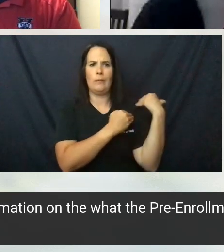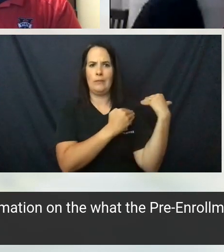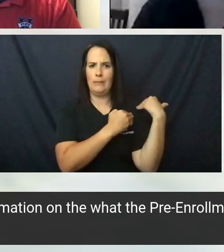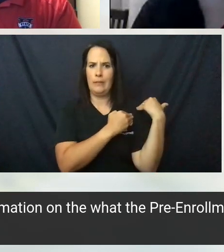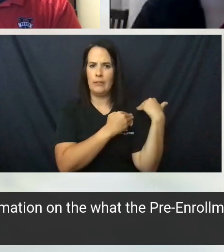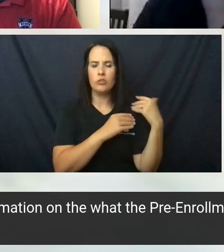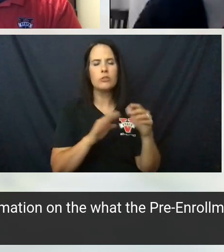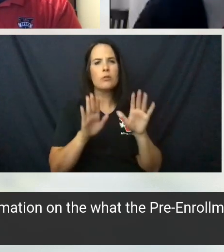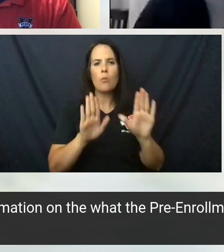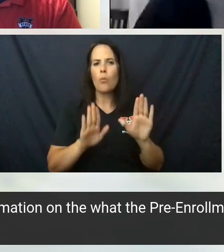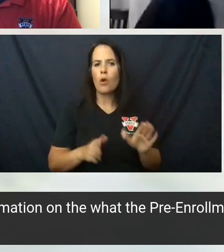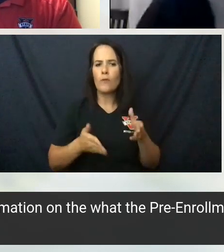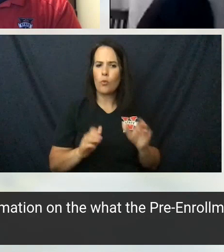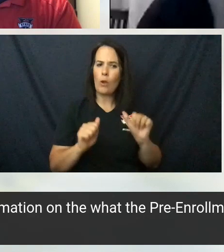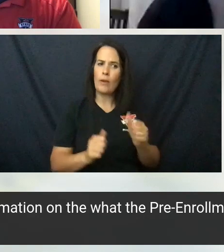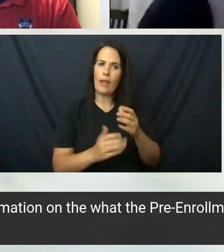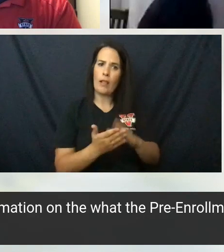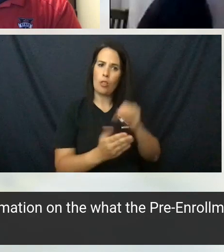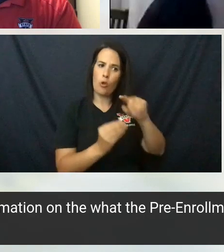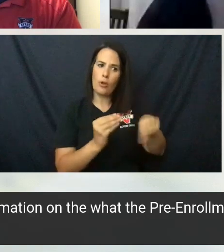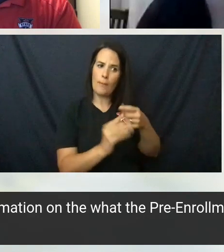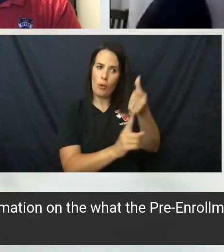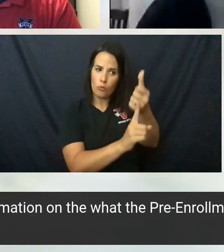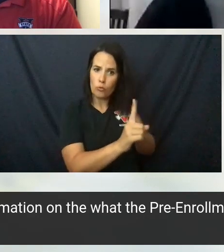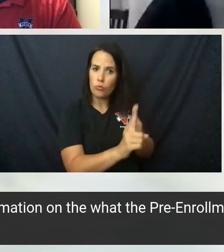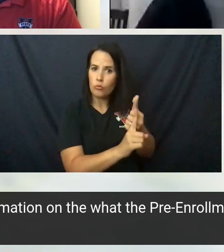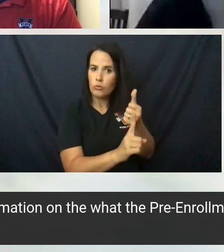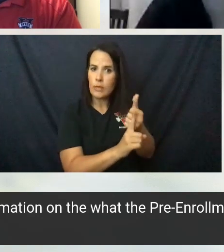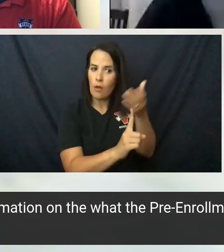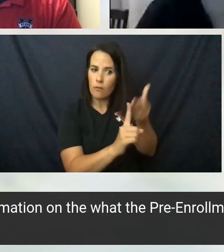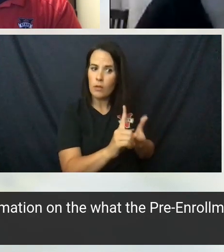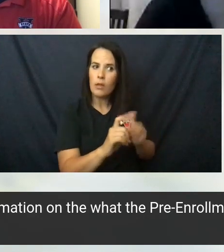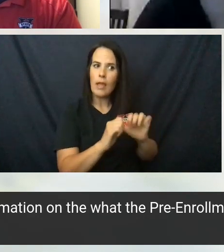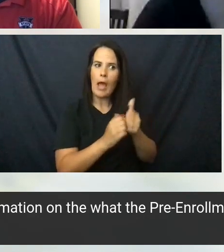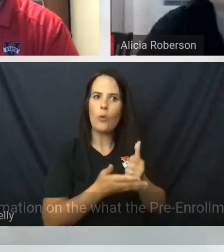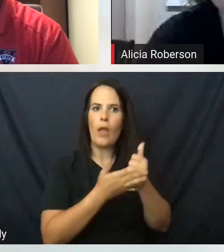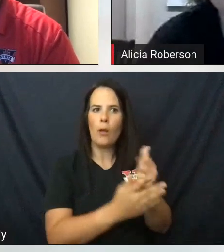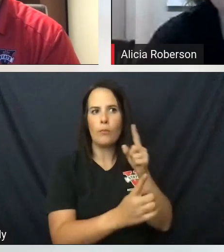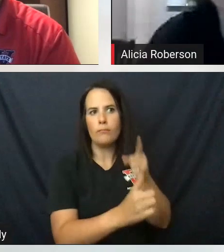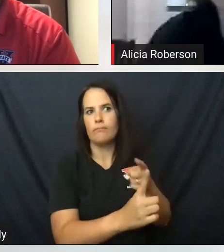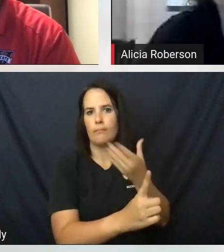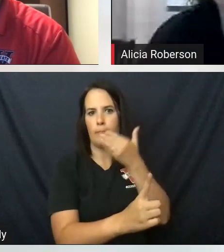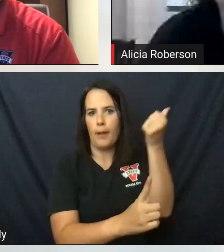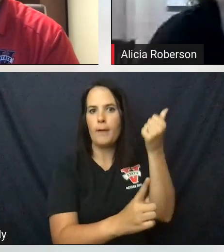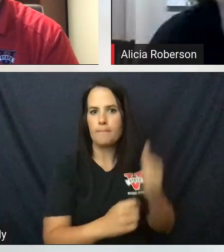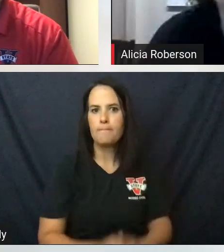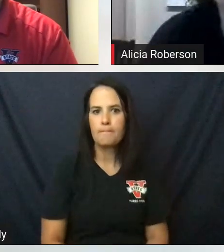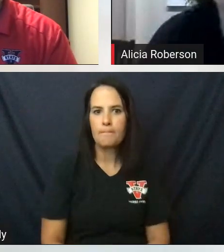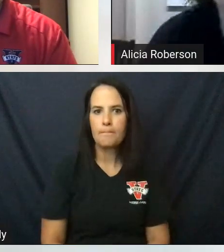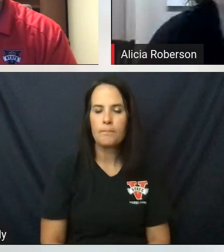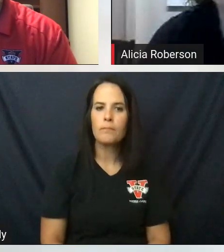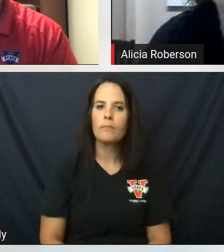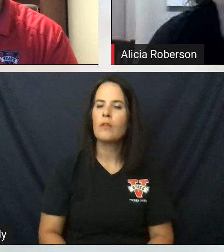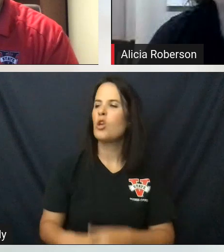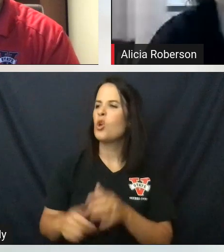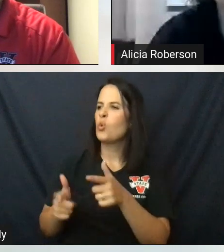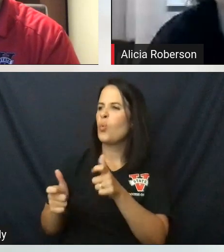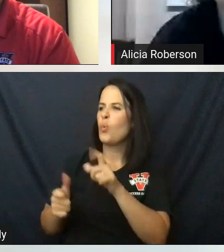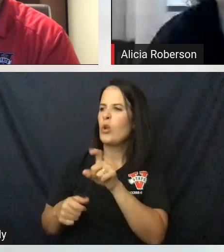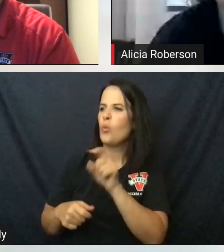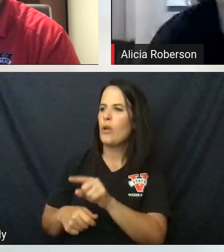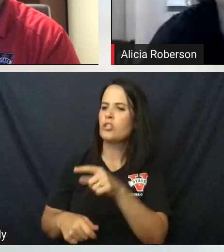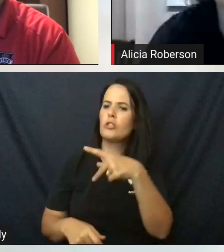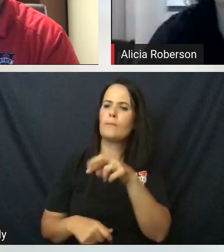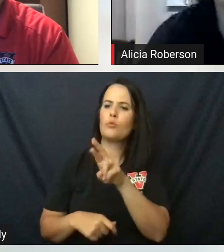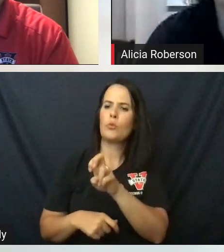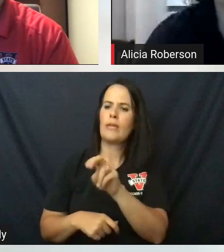us to know more about you, where you've been, where you want to go, and how we can help you get there. Thank you, Alicia. Quick question too. Pre-enrollment survey, is it